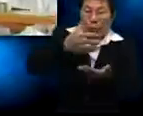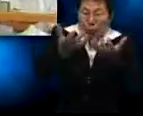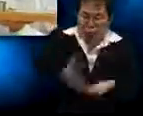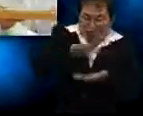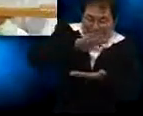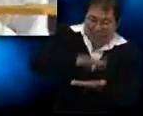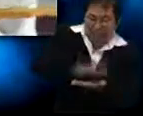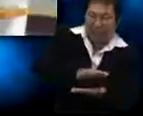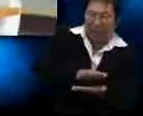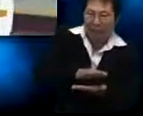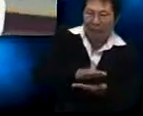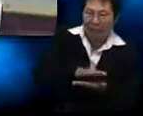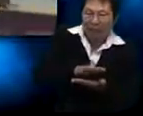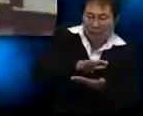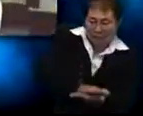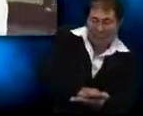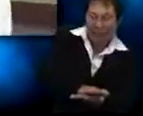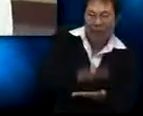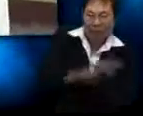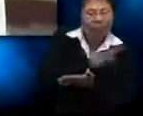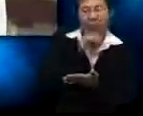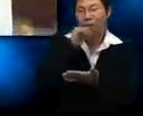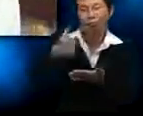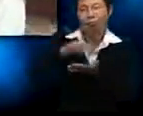the plank or the